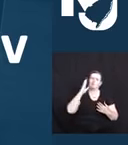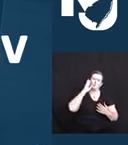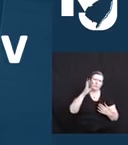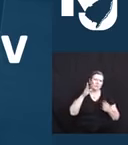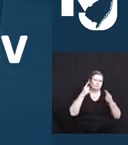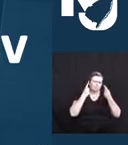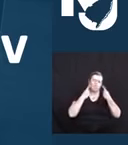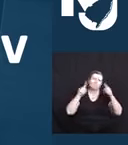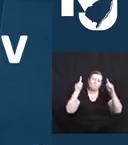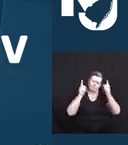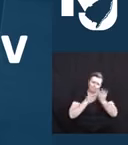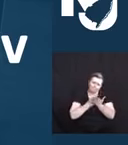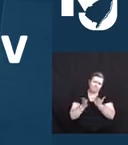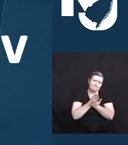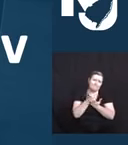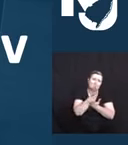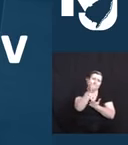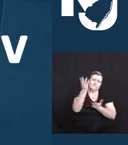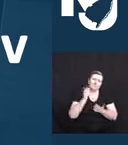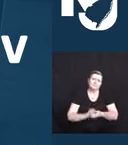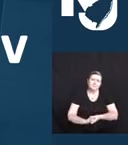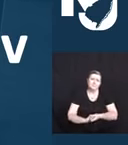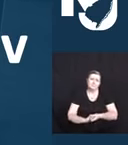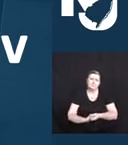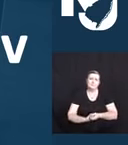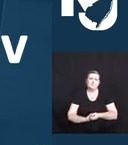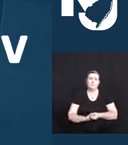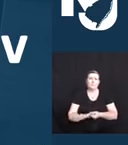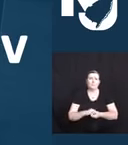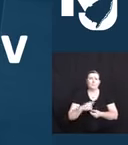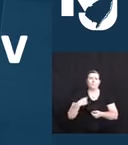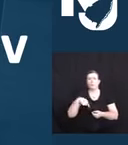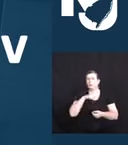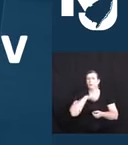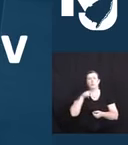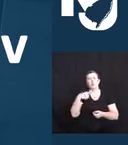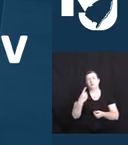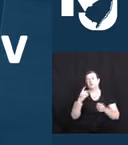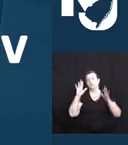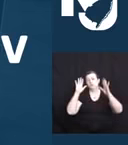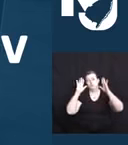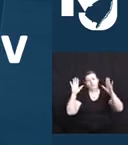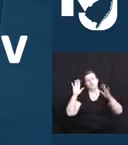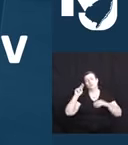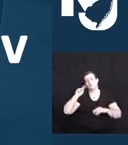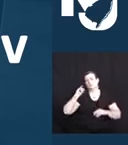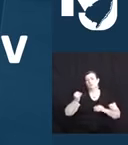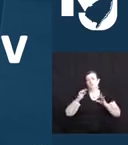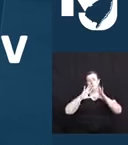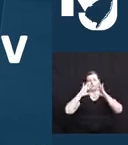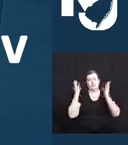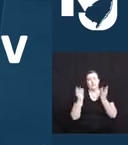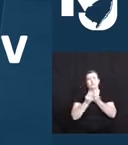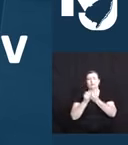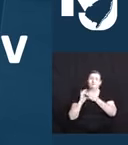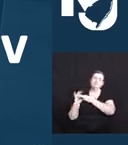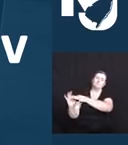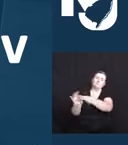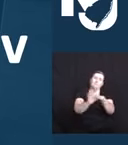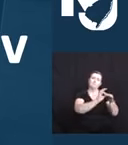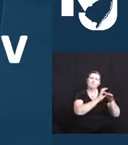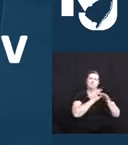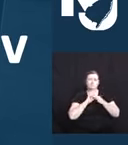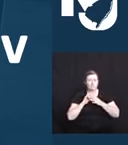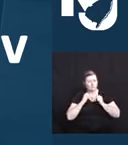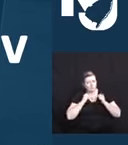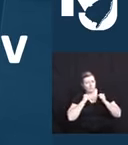Fatabir, victorious, as one extraordinary New Jersey family, together like never before, stronger as